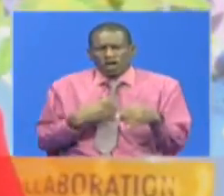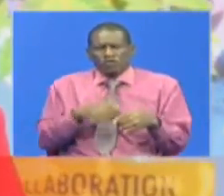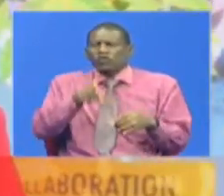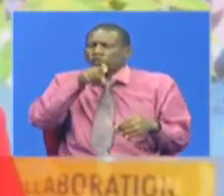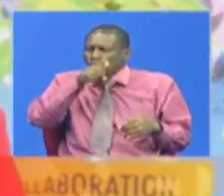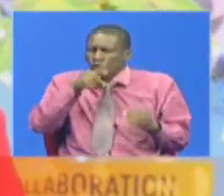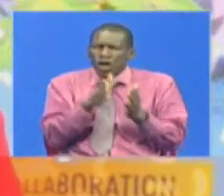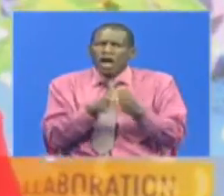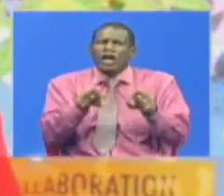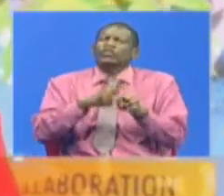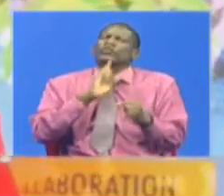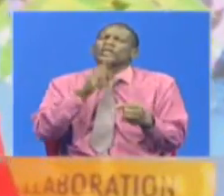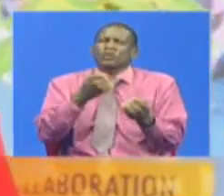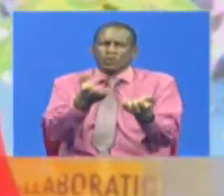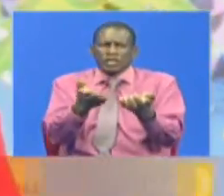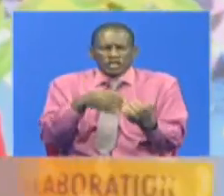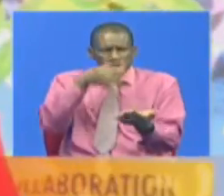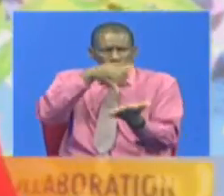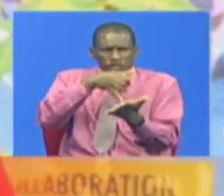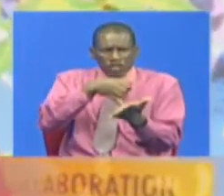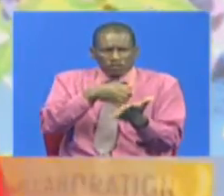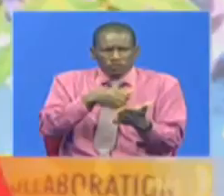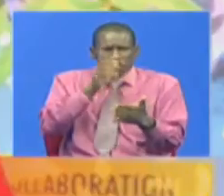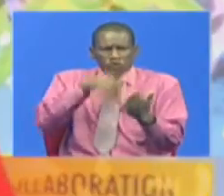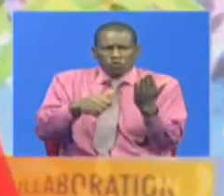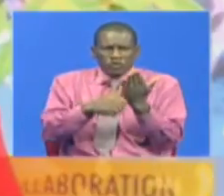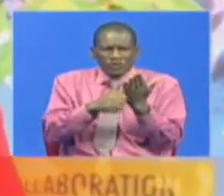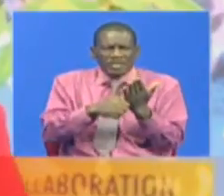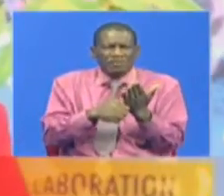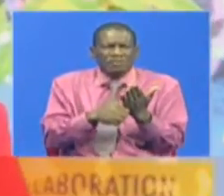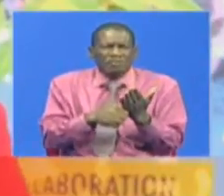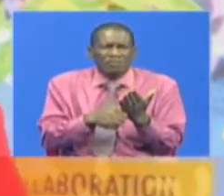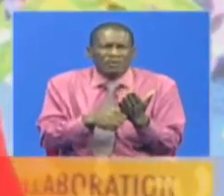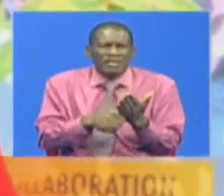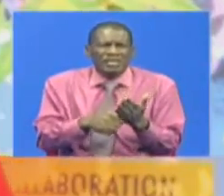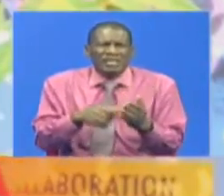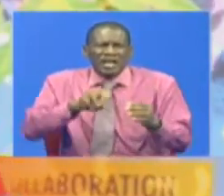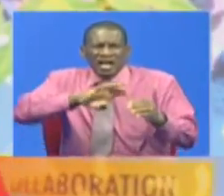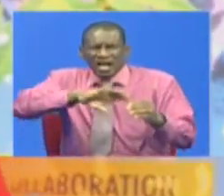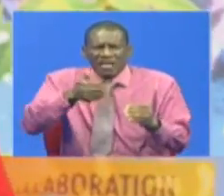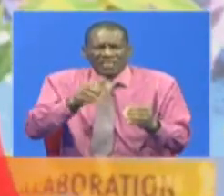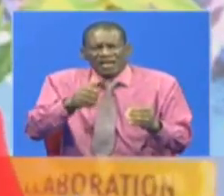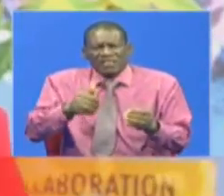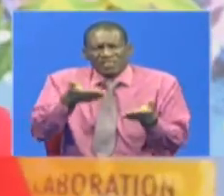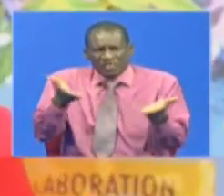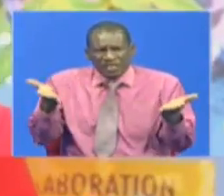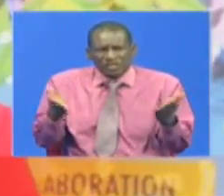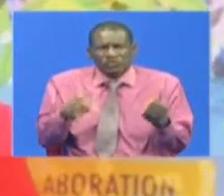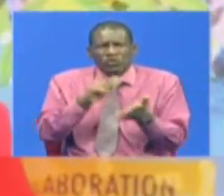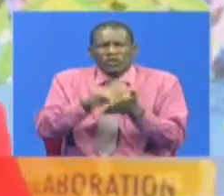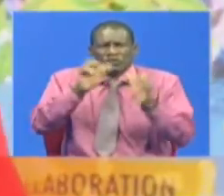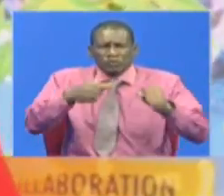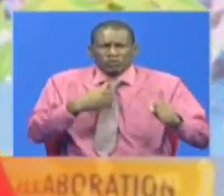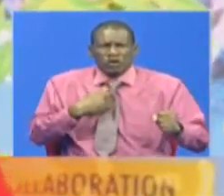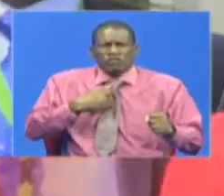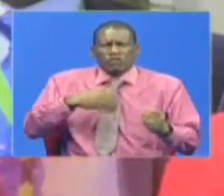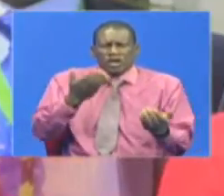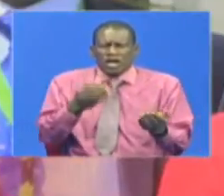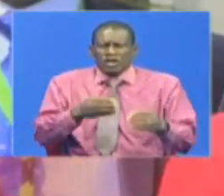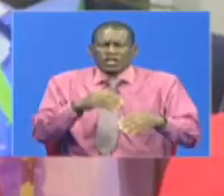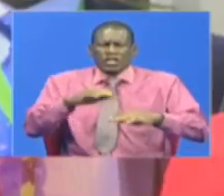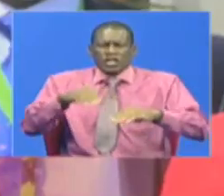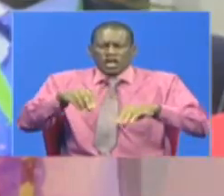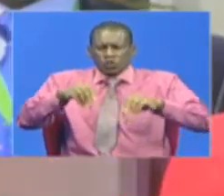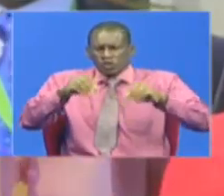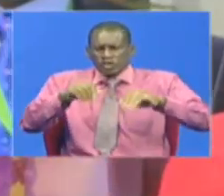we are saying we also need to incorporate what you're calling the fish and other sub-sectors so that we can be able to have a more balanced diet. As